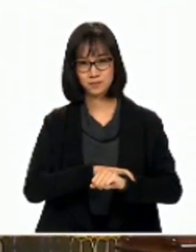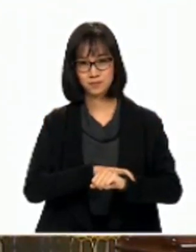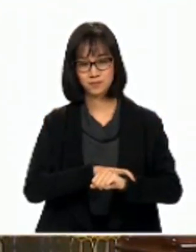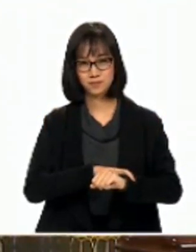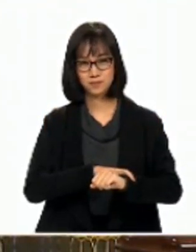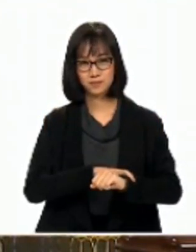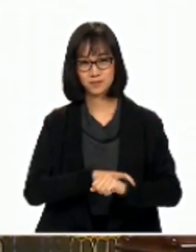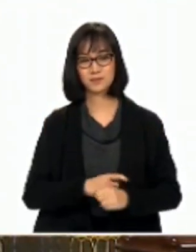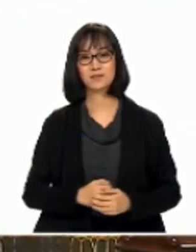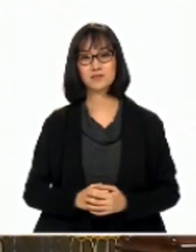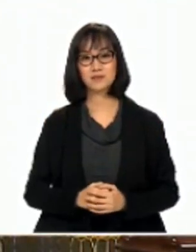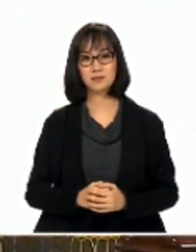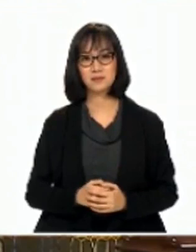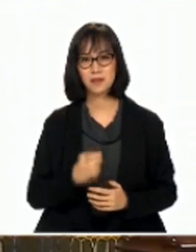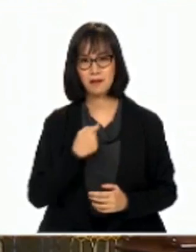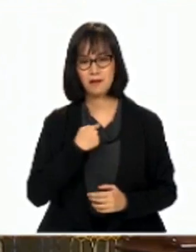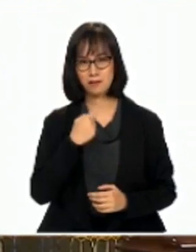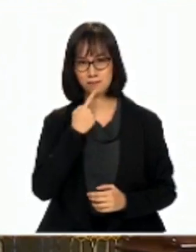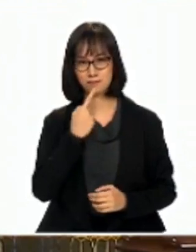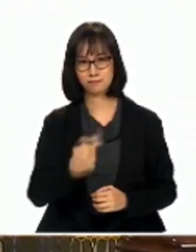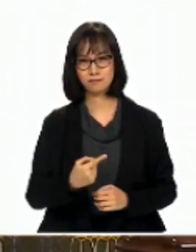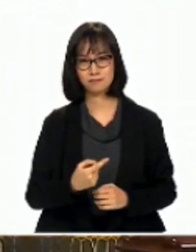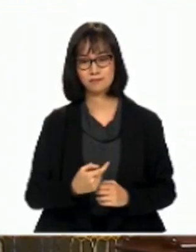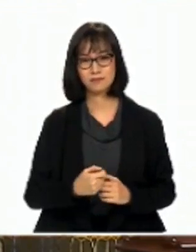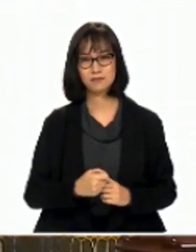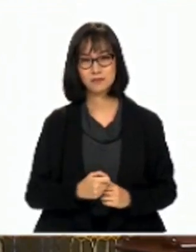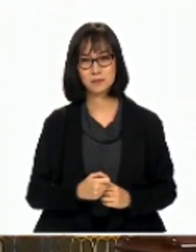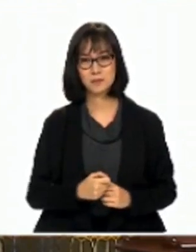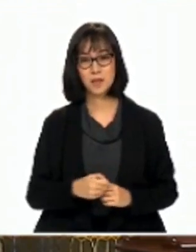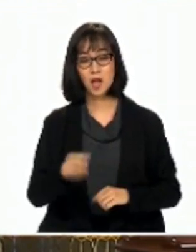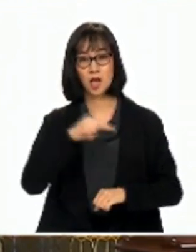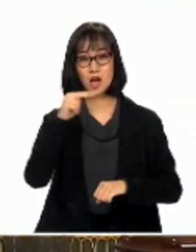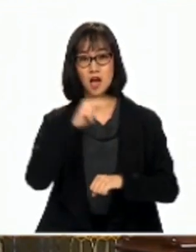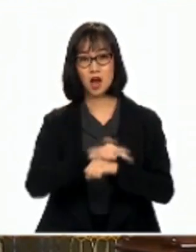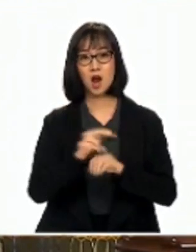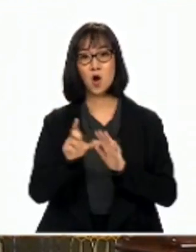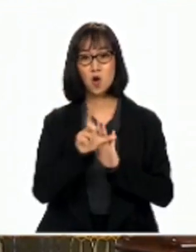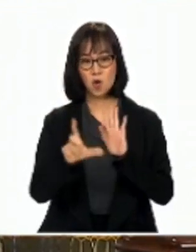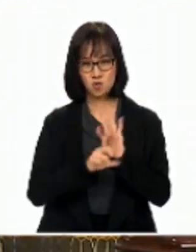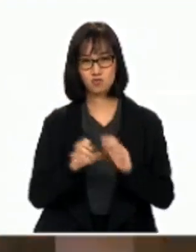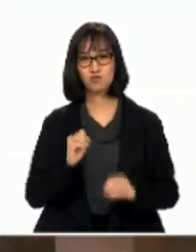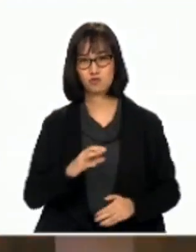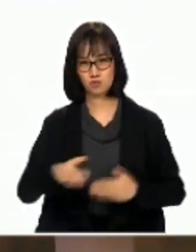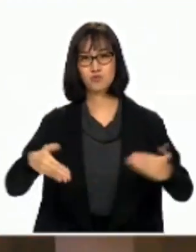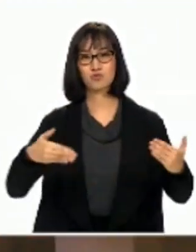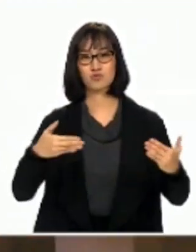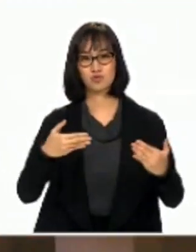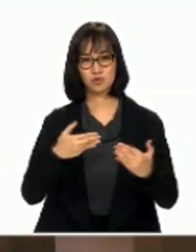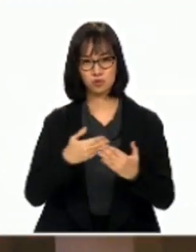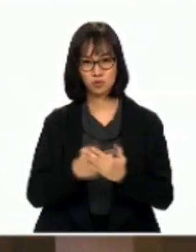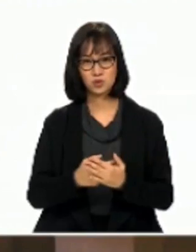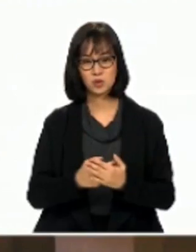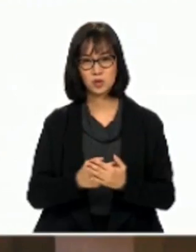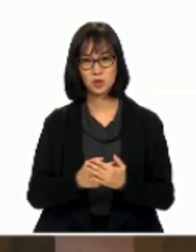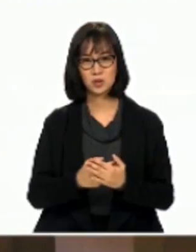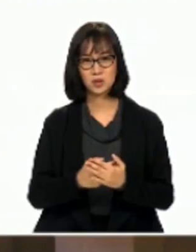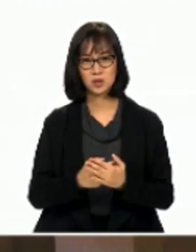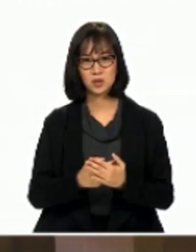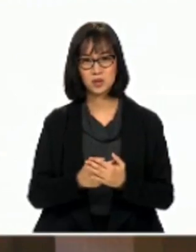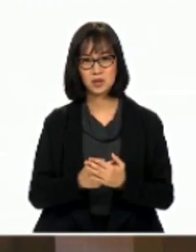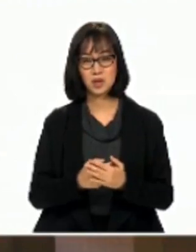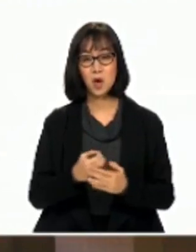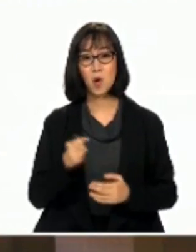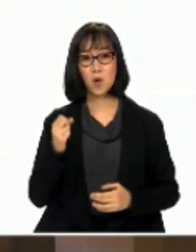Sabi ko. And in national law, para lahat na, that at 12 o'clock, everything